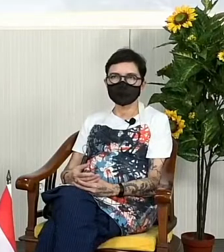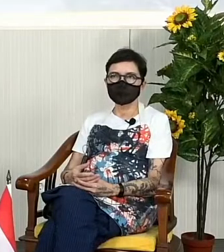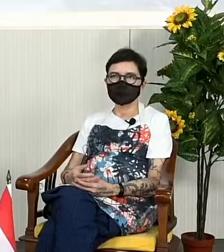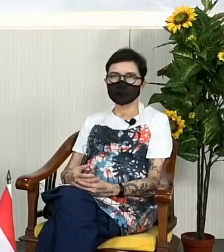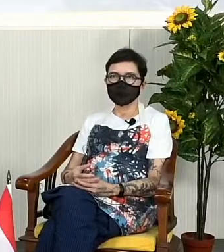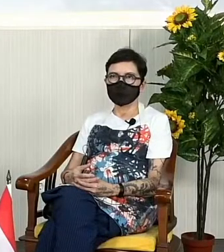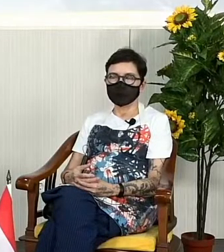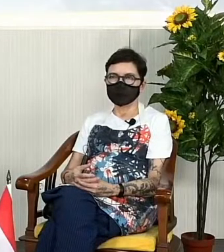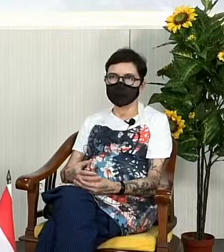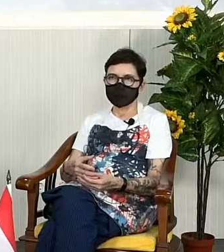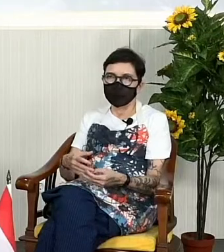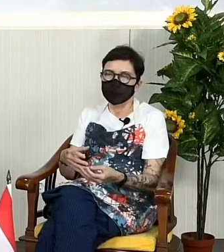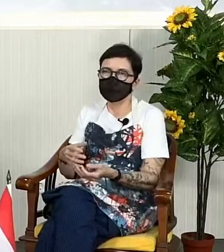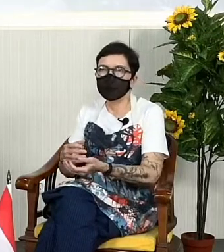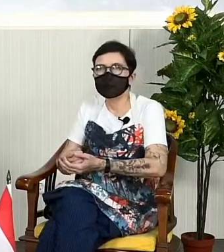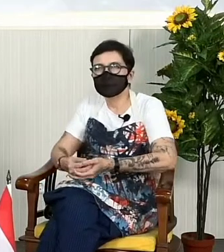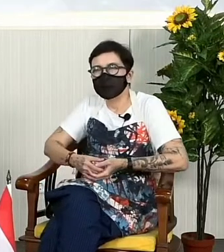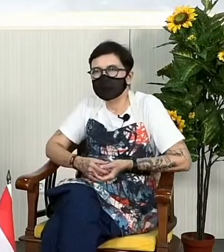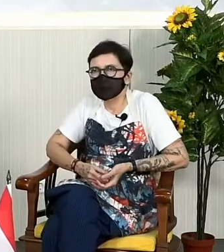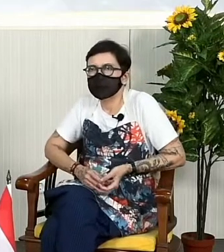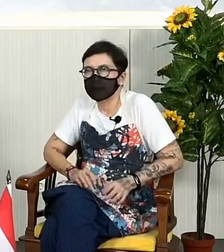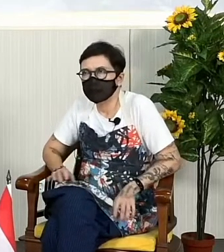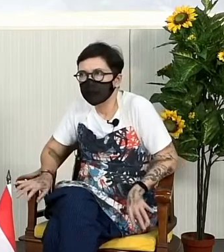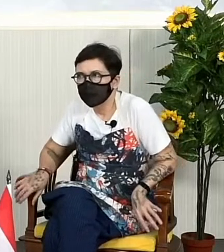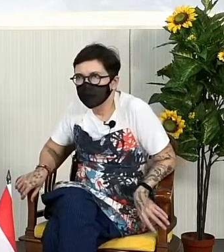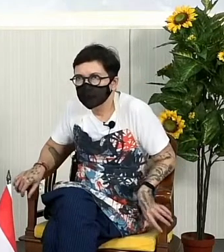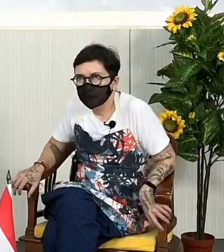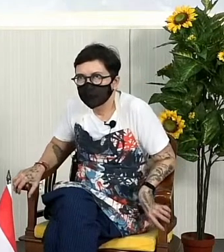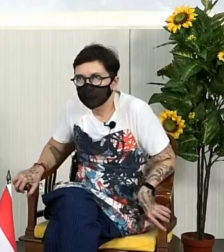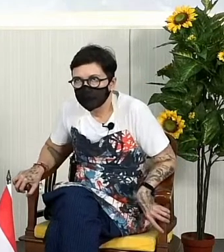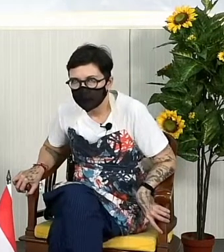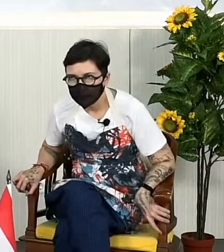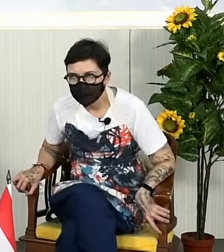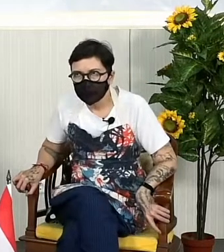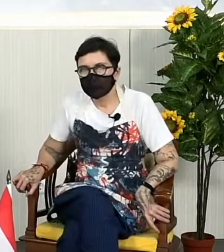suggest, the first one, is that you have to understand